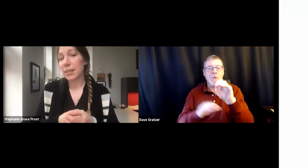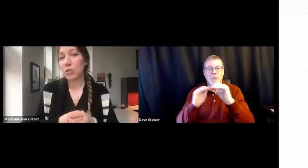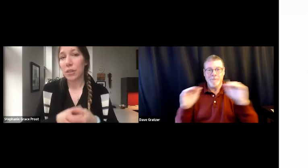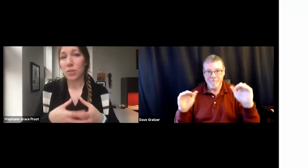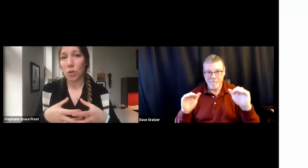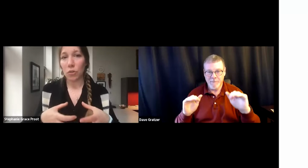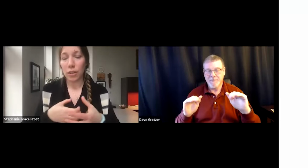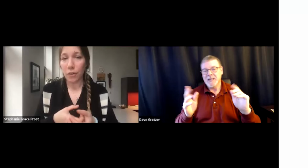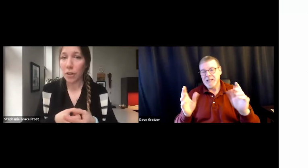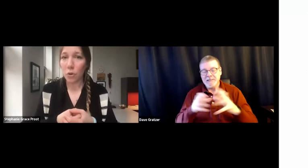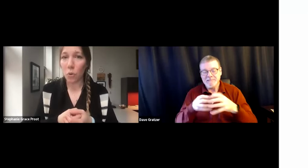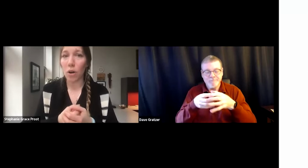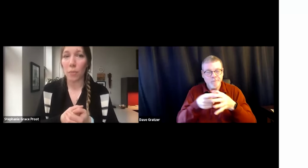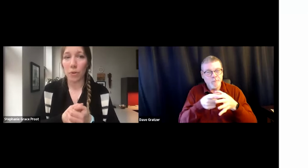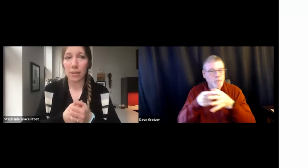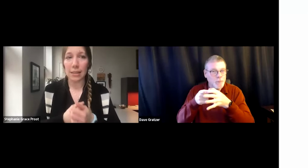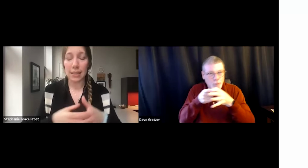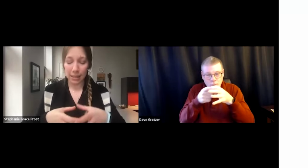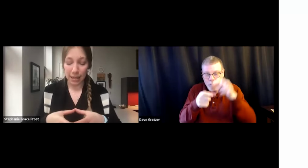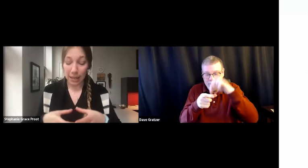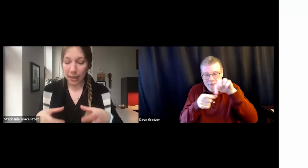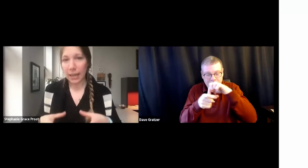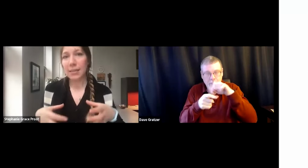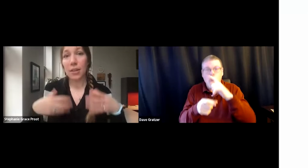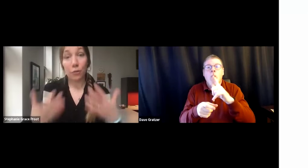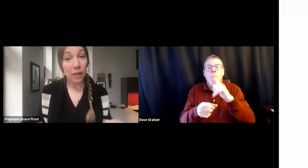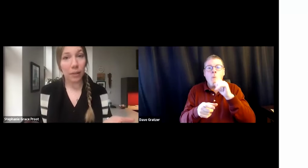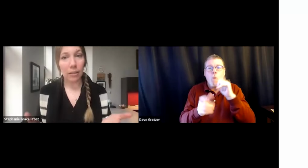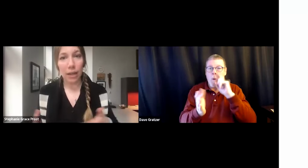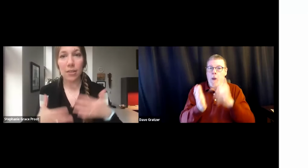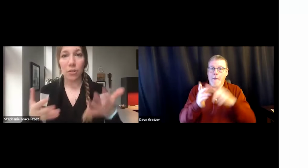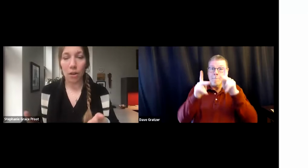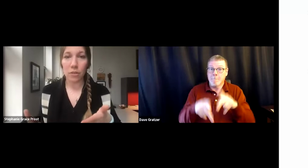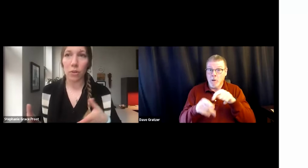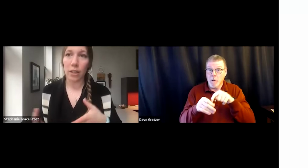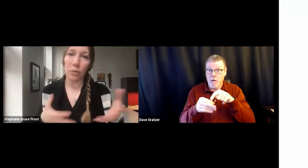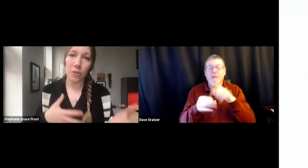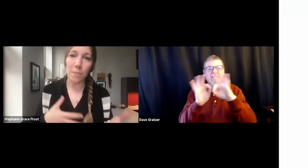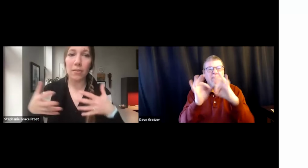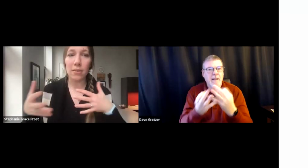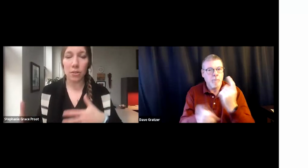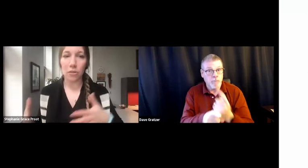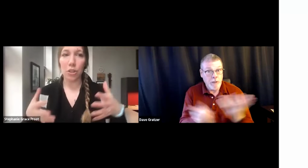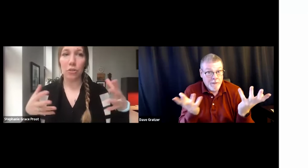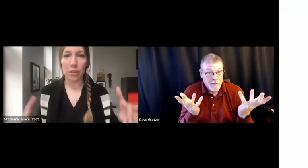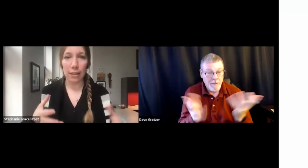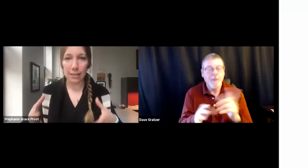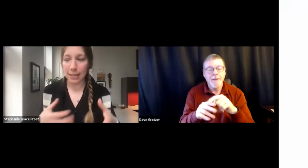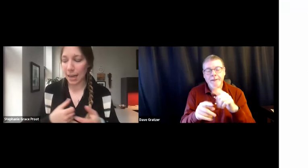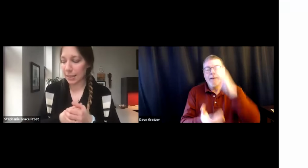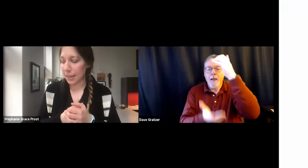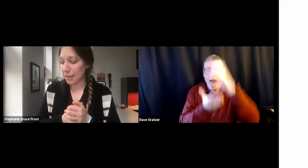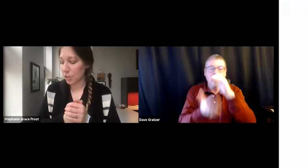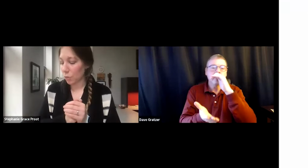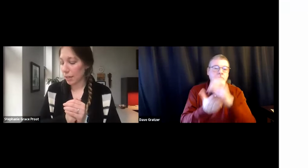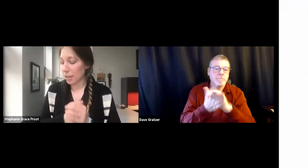small concentric circle at the very core of a person's identity is their family, right? So they're often working with their spouse, their adult children, and things